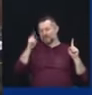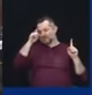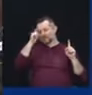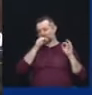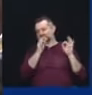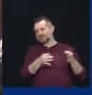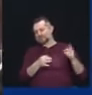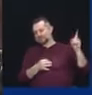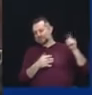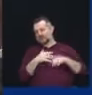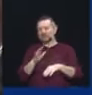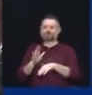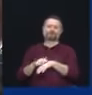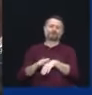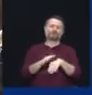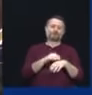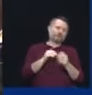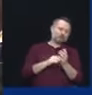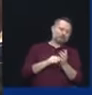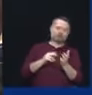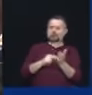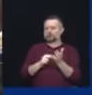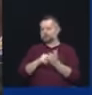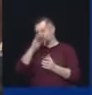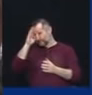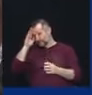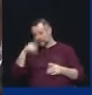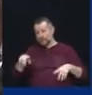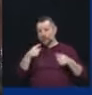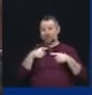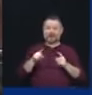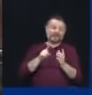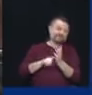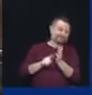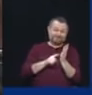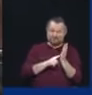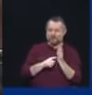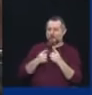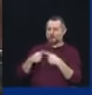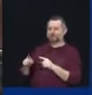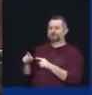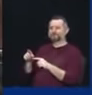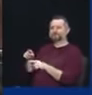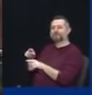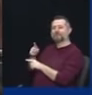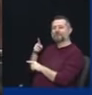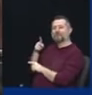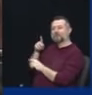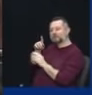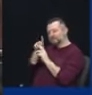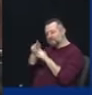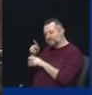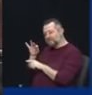this, and in the meantime, we'll use Pfizer and we'll use Moderna. So we're going to be doing the